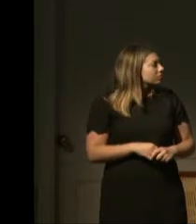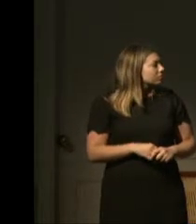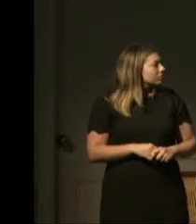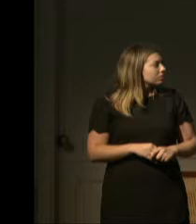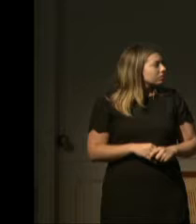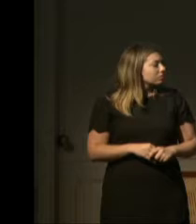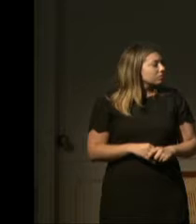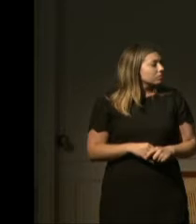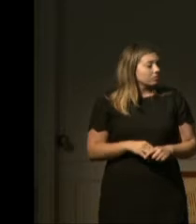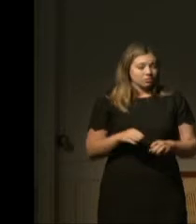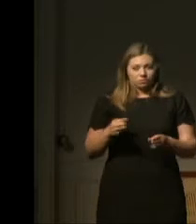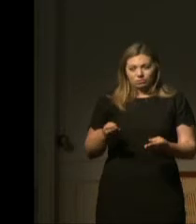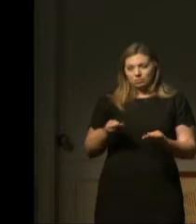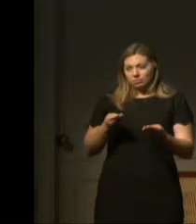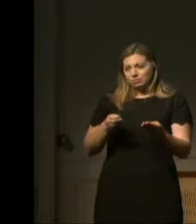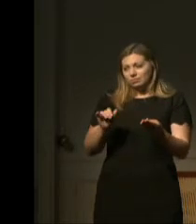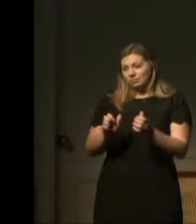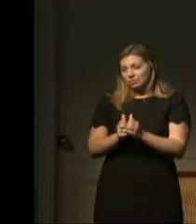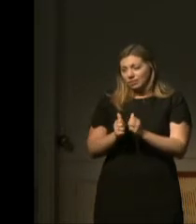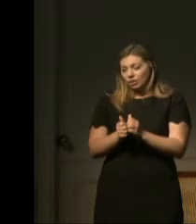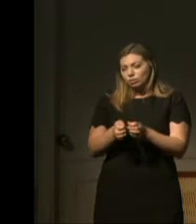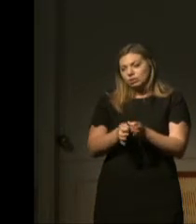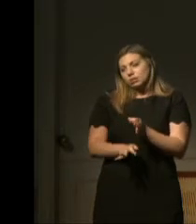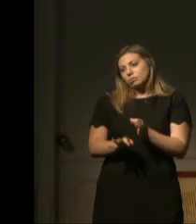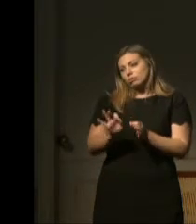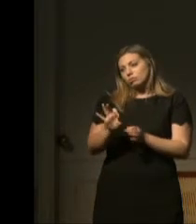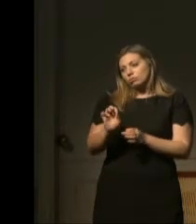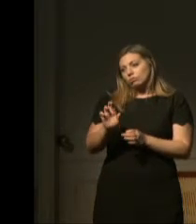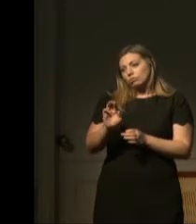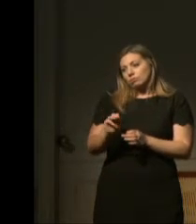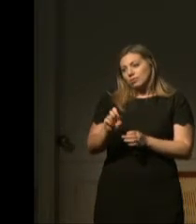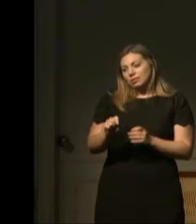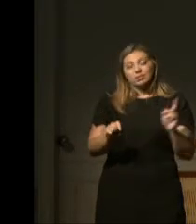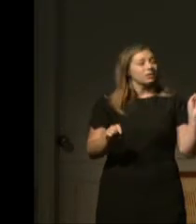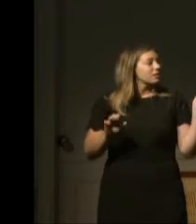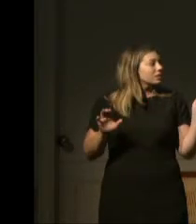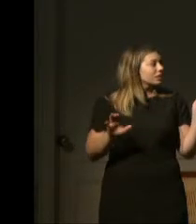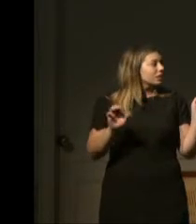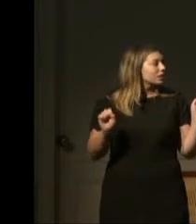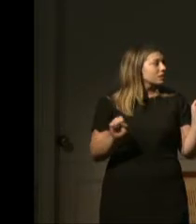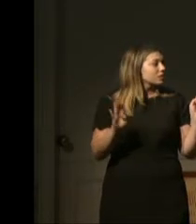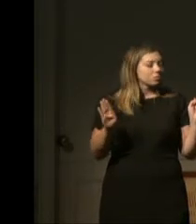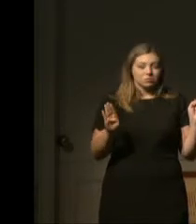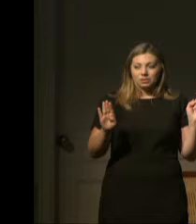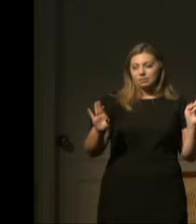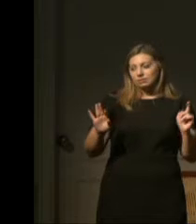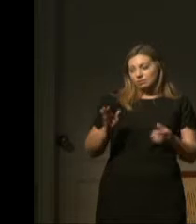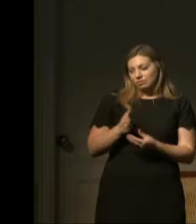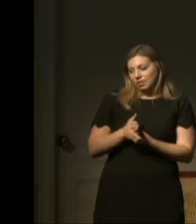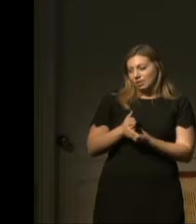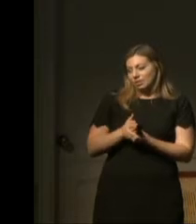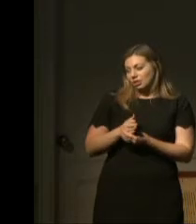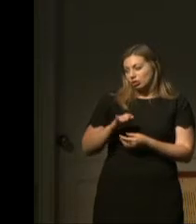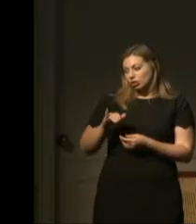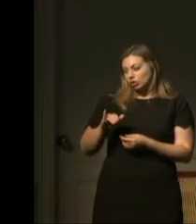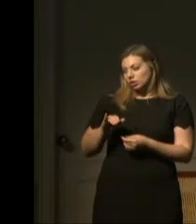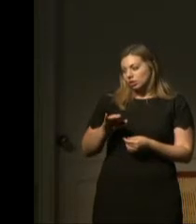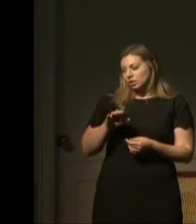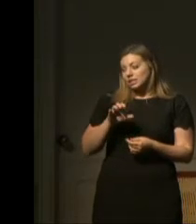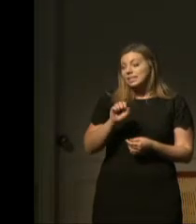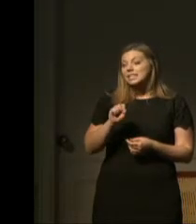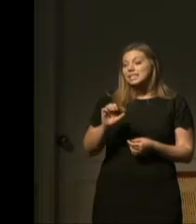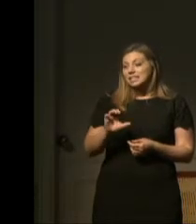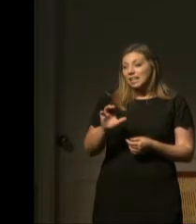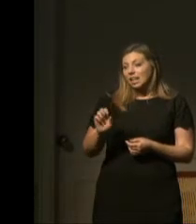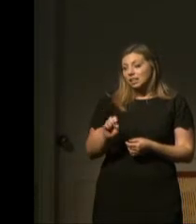We offered the data in very simple formats. This is a CSV file, JSON files for the